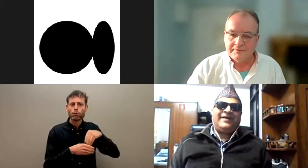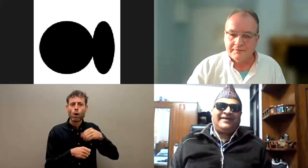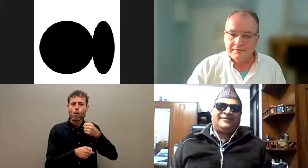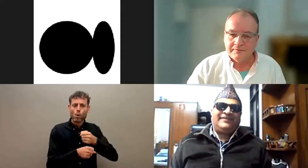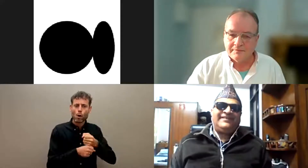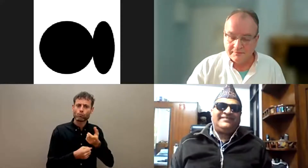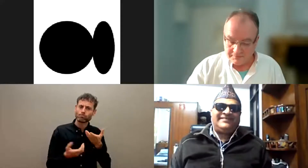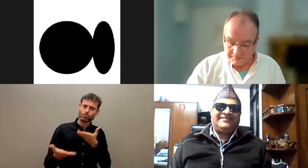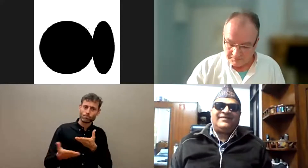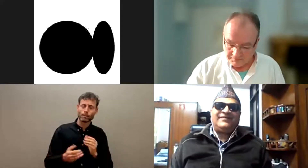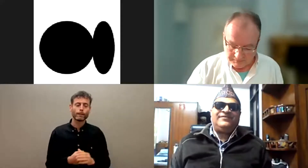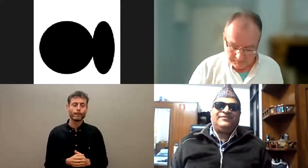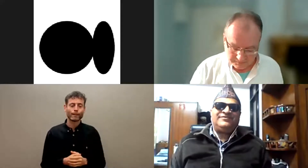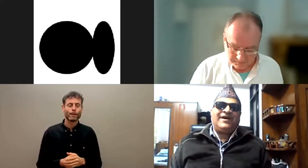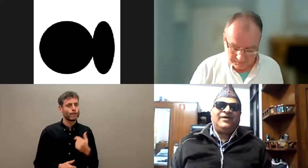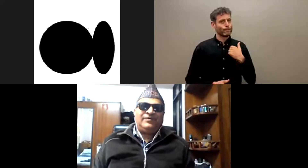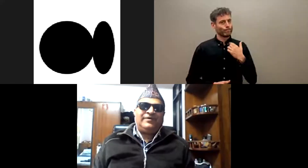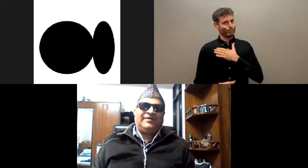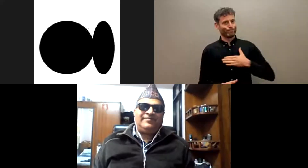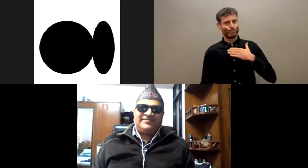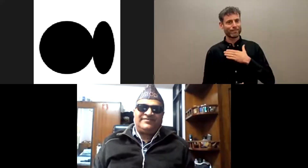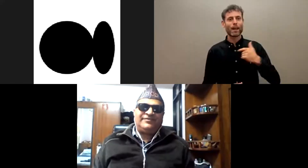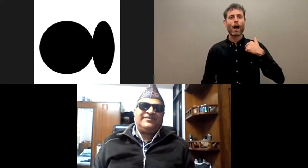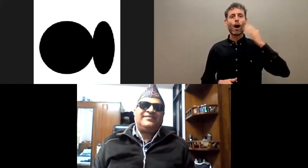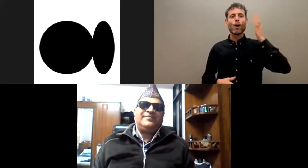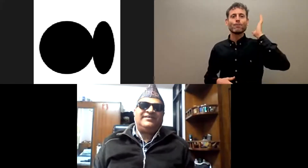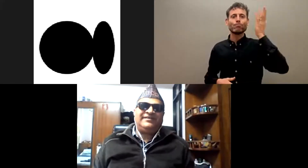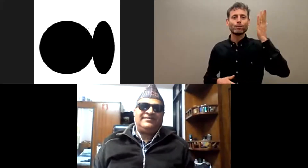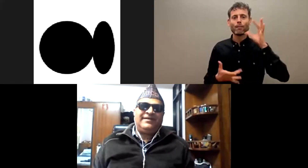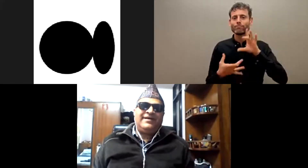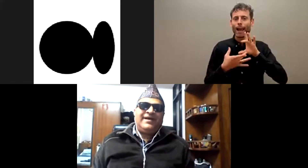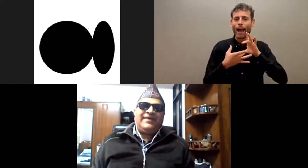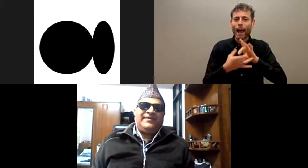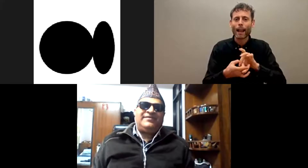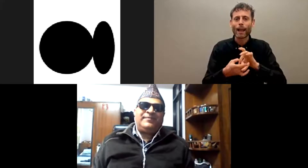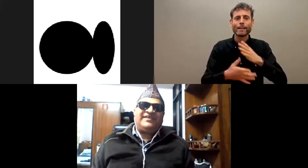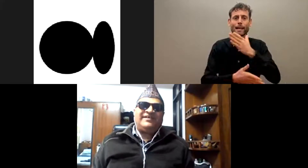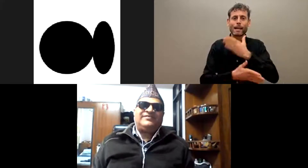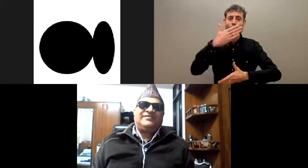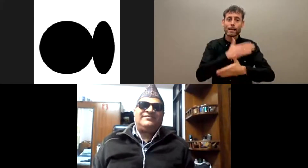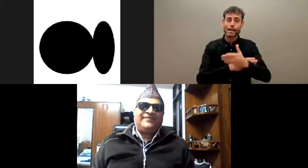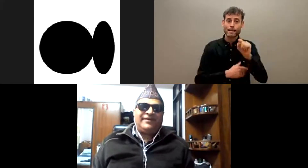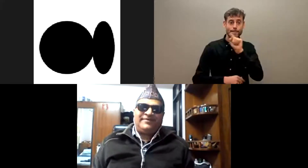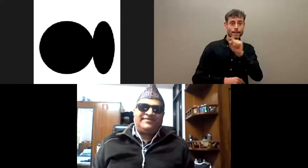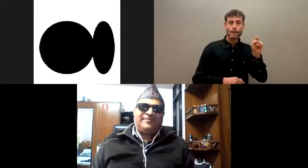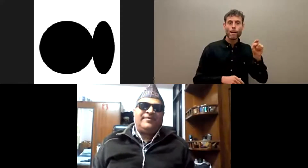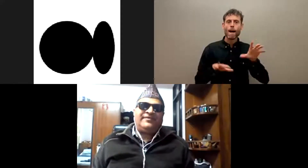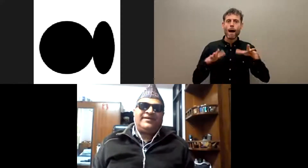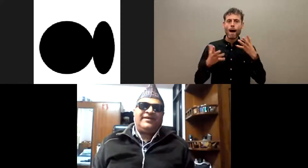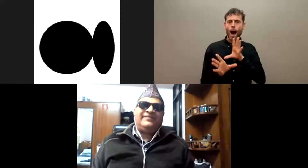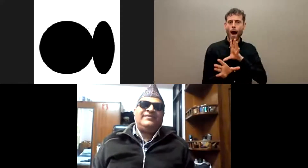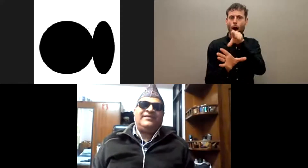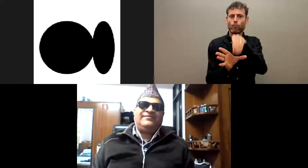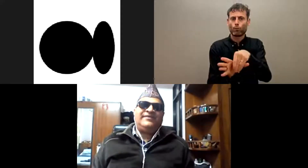my experiences and the views how persons with disabilities and their representation is very much